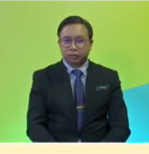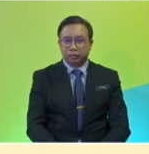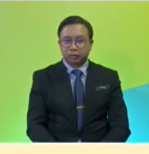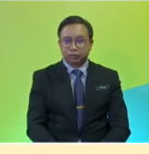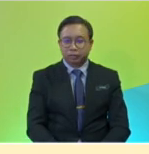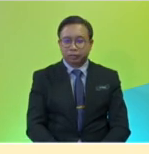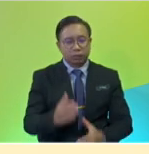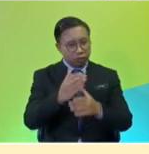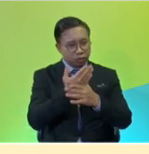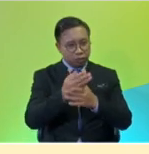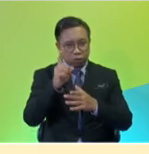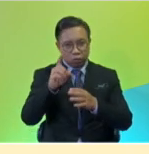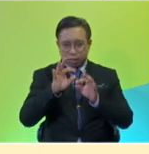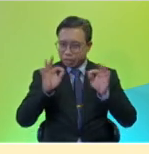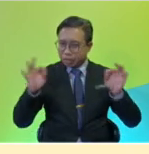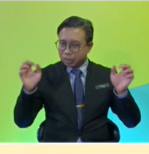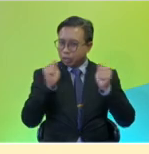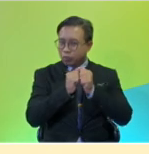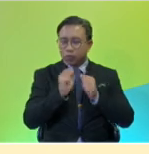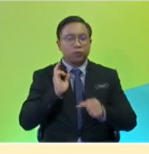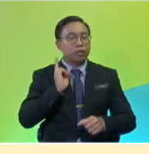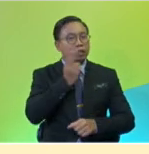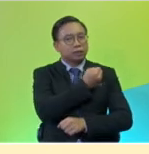please share one sentence with us?